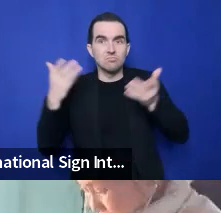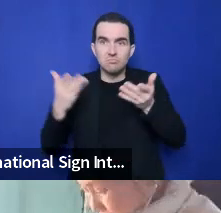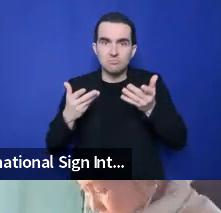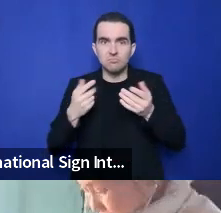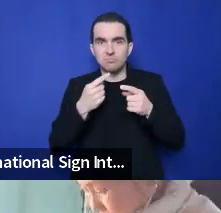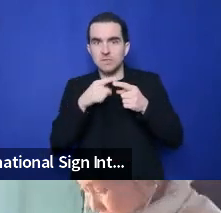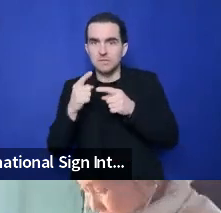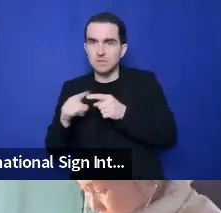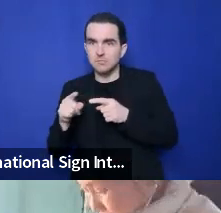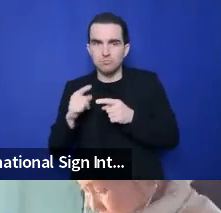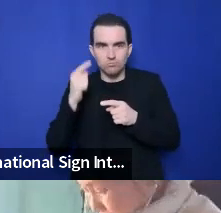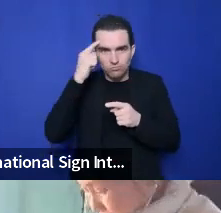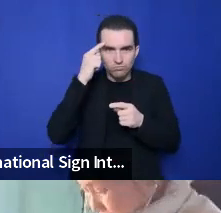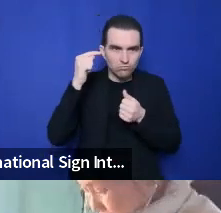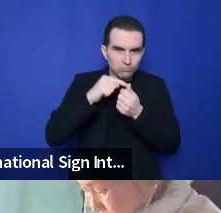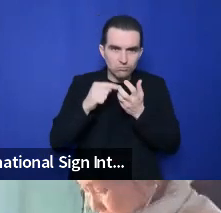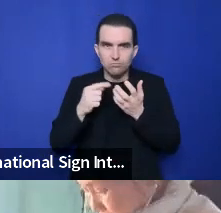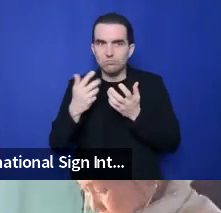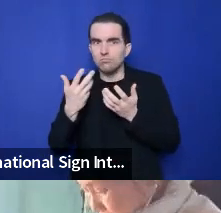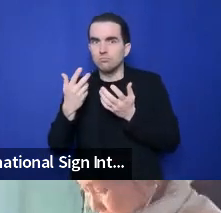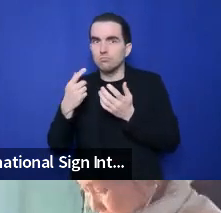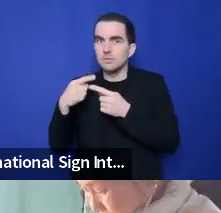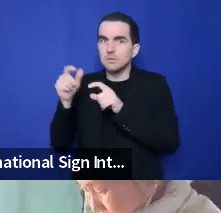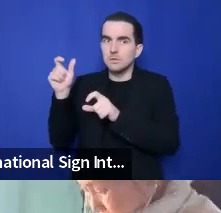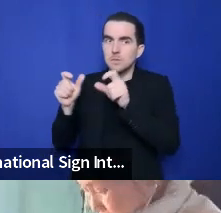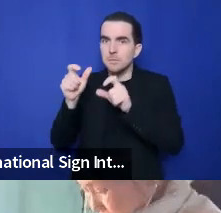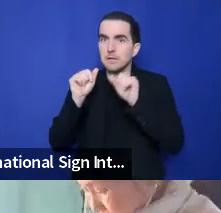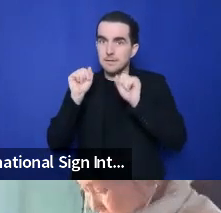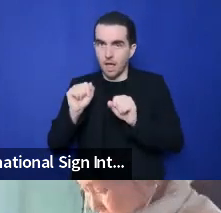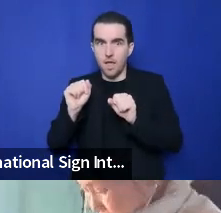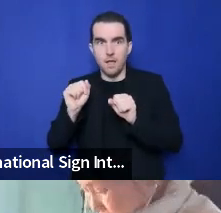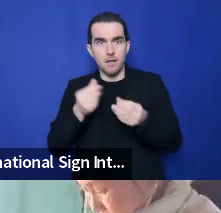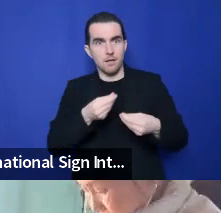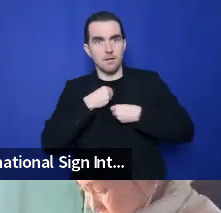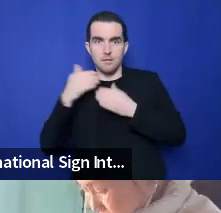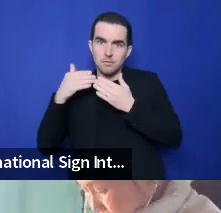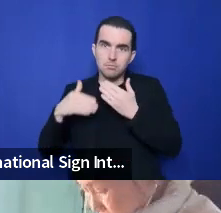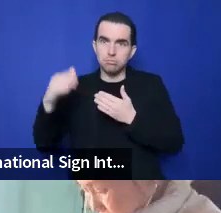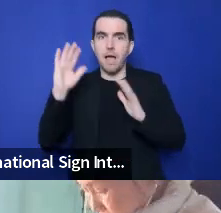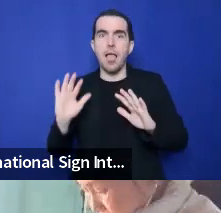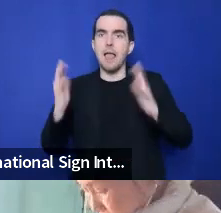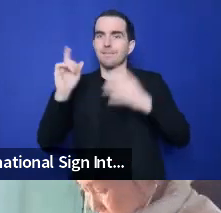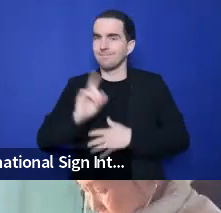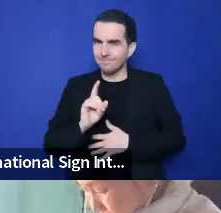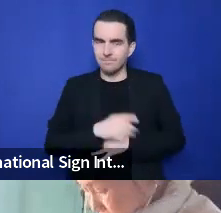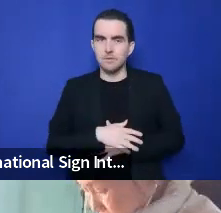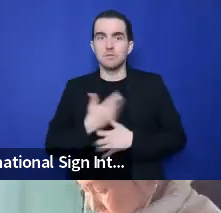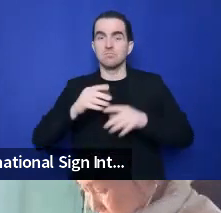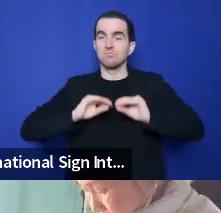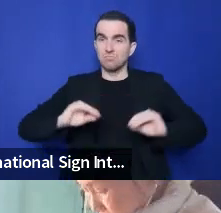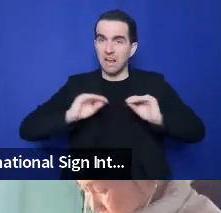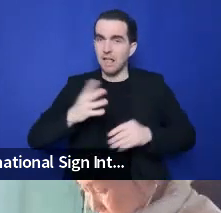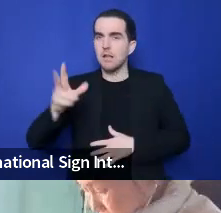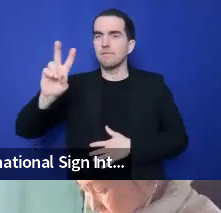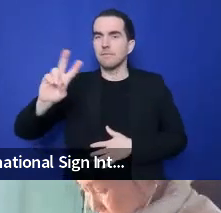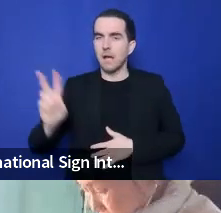monitoring health, and then check up and insurance, and also providing training on healthcare and self-care. Picture number 6, the